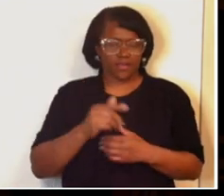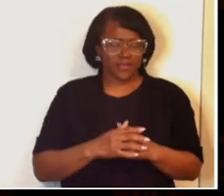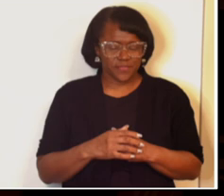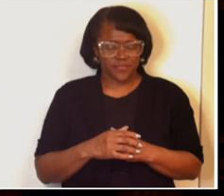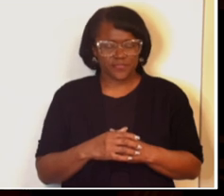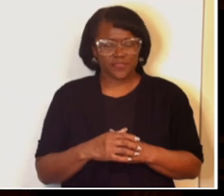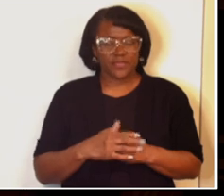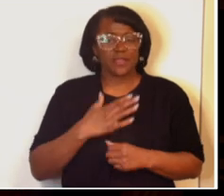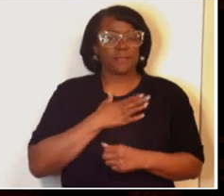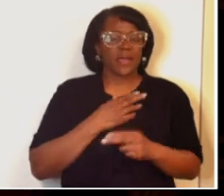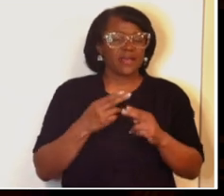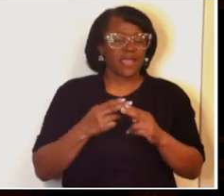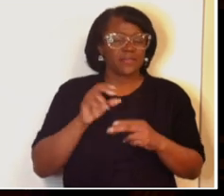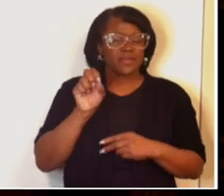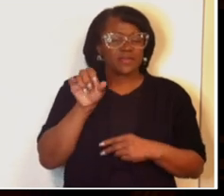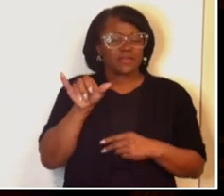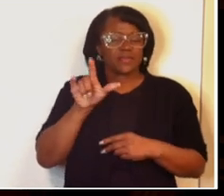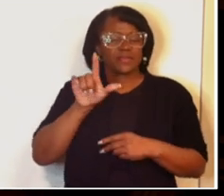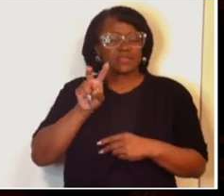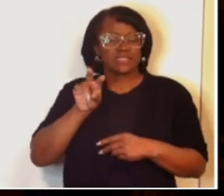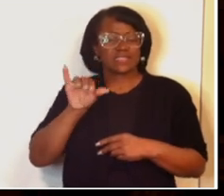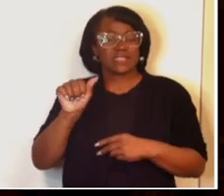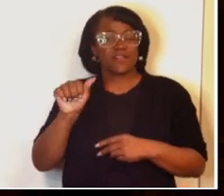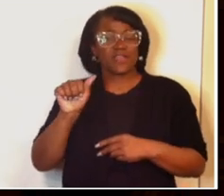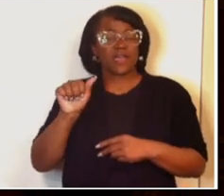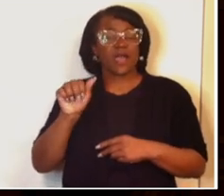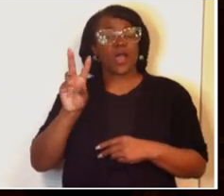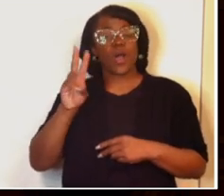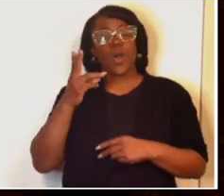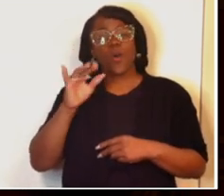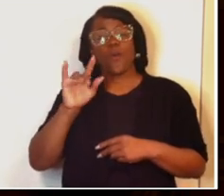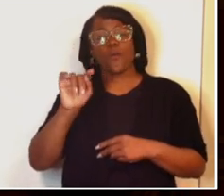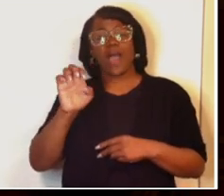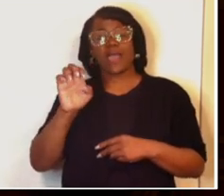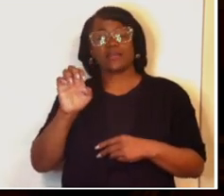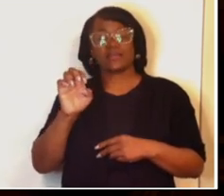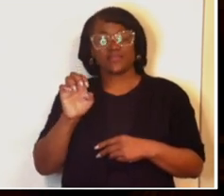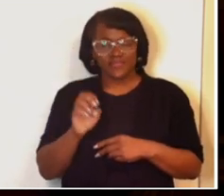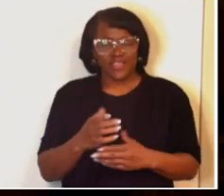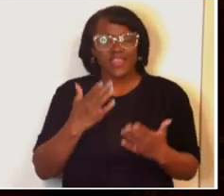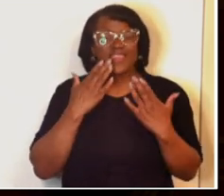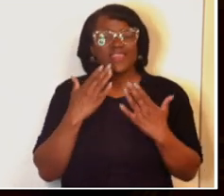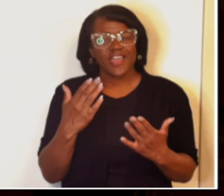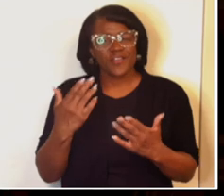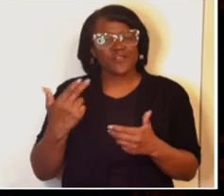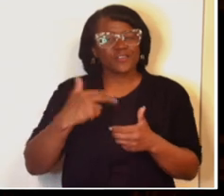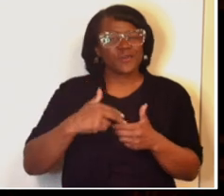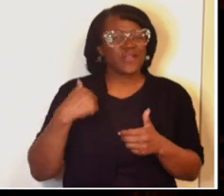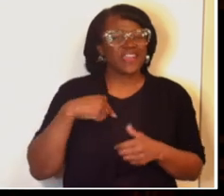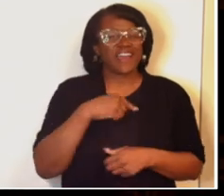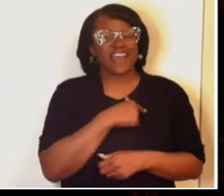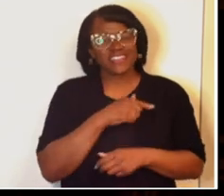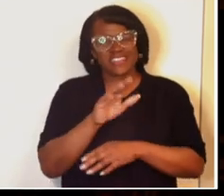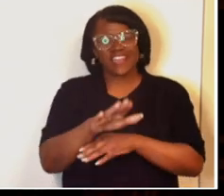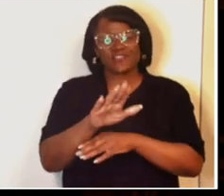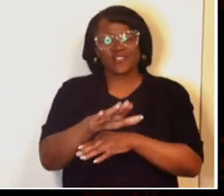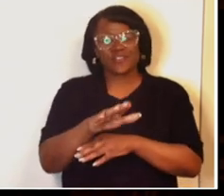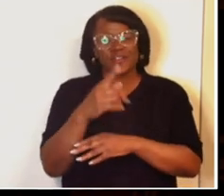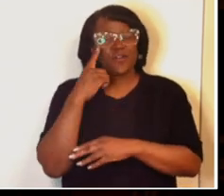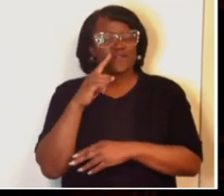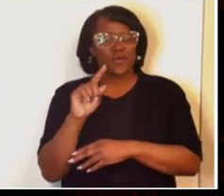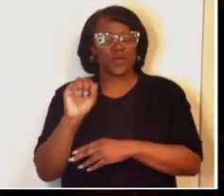harlemwritersguild.org. My name is Sylvia White, and on behalf of the Harlem Writers Guild, thank you for joining us this afternoon